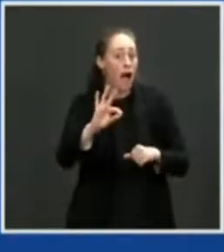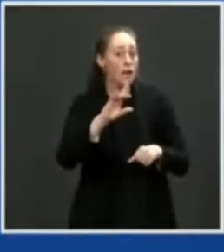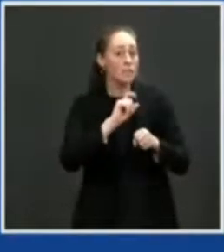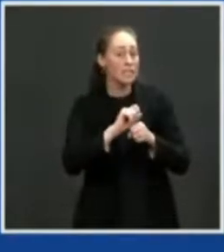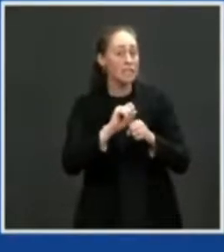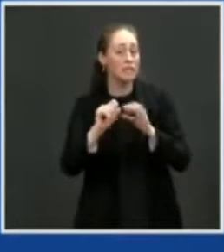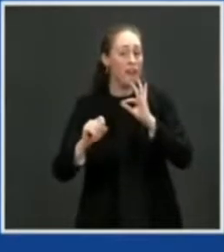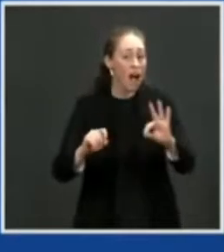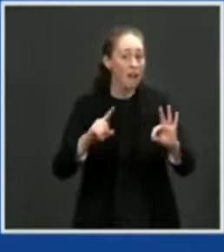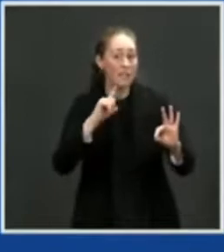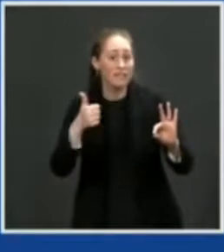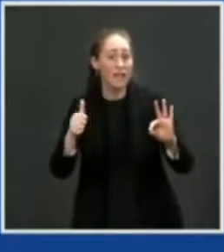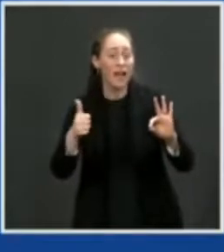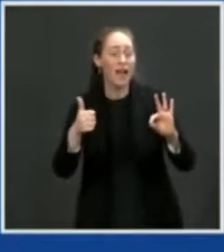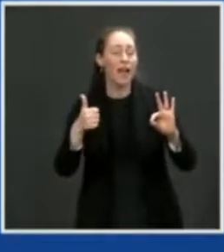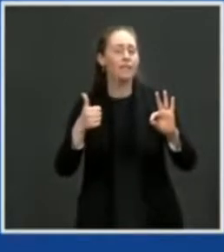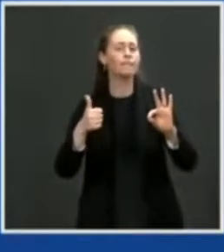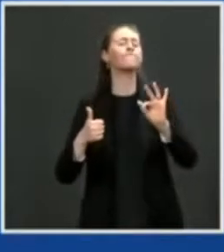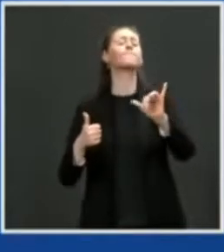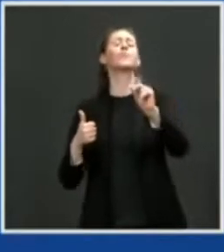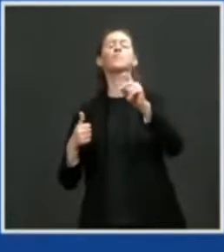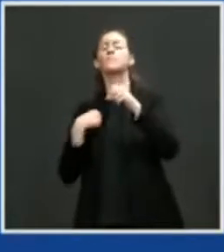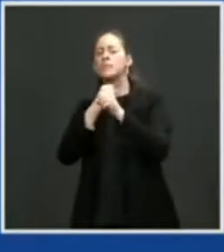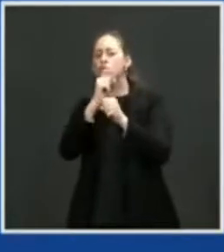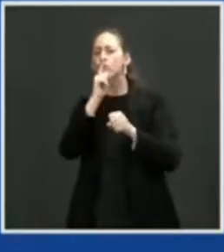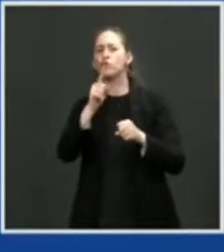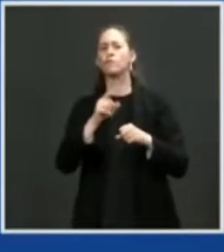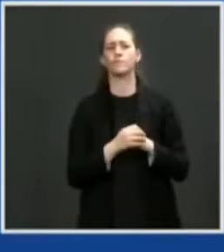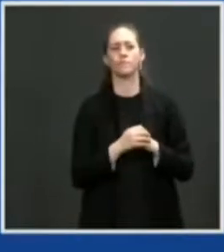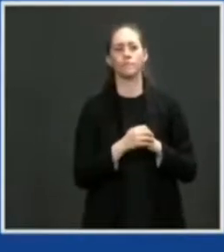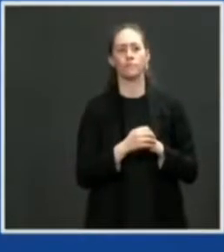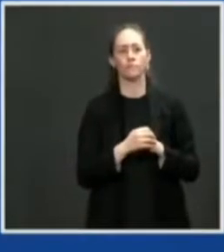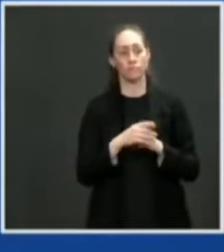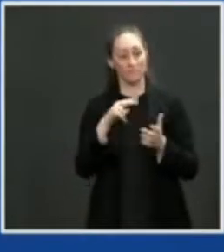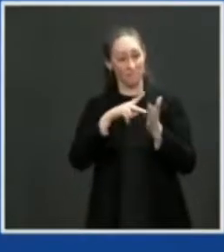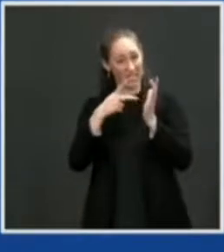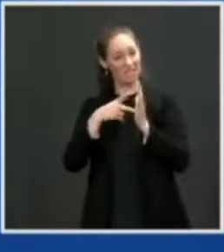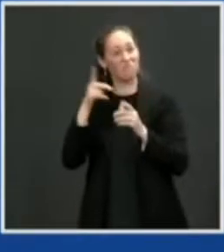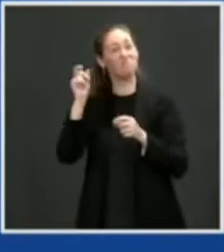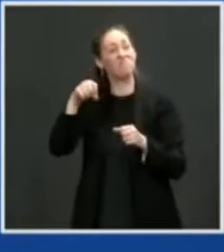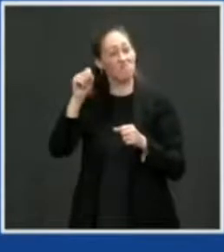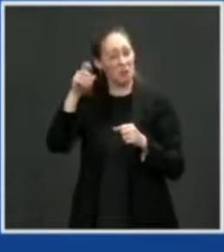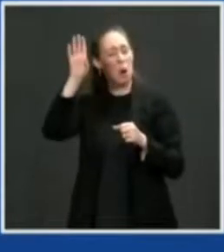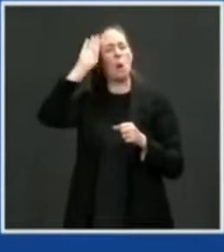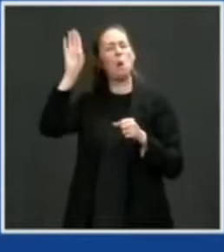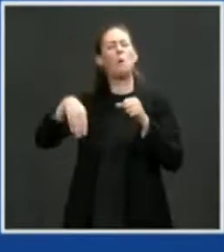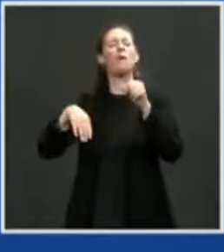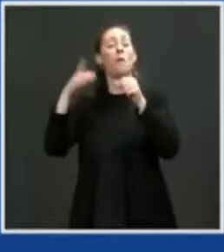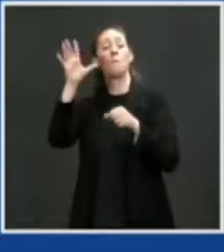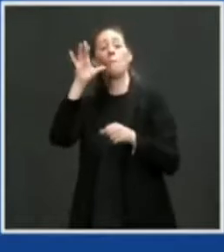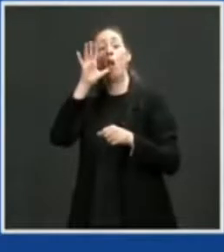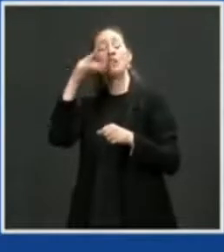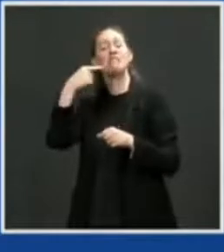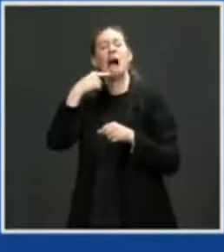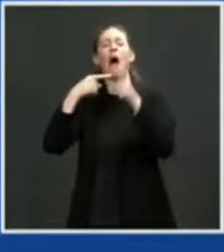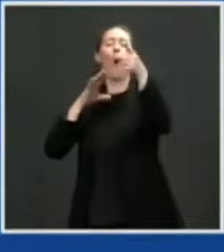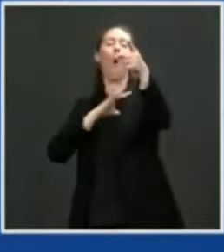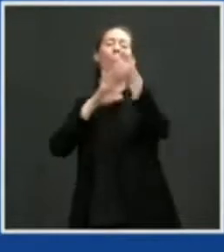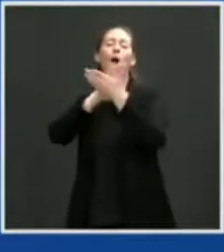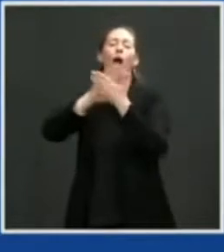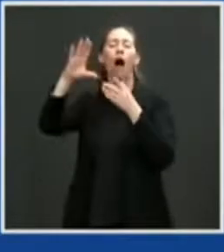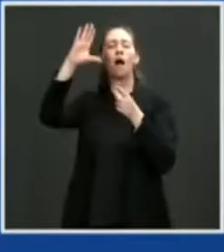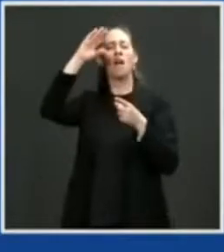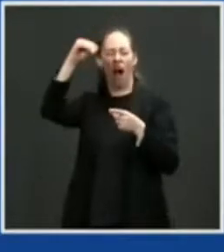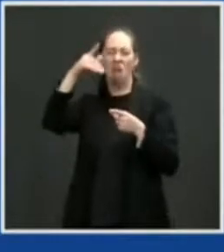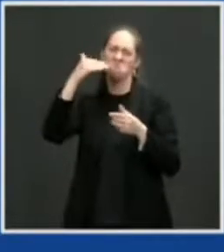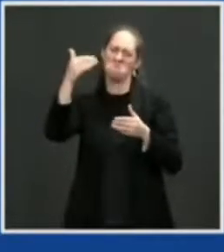journey. Because It'll be I an know Joe adventure, Biden's like a a nice Disney guy. movie. And he'll take care of him. What a desperate act to